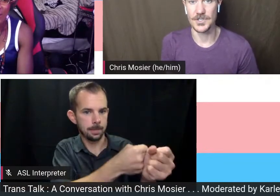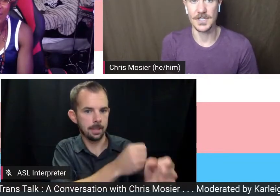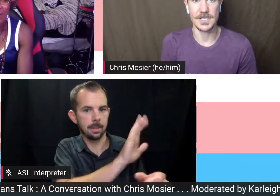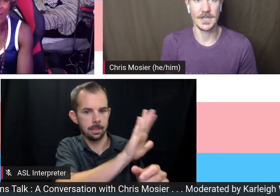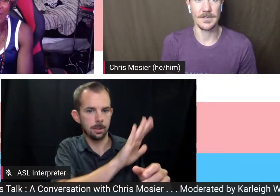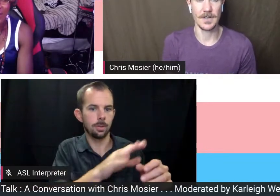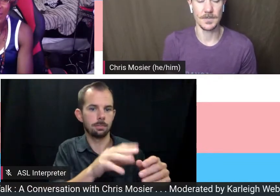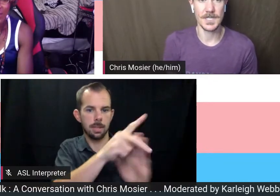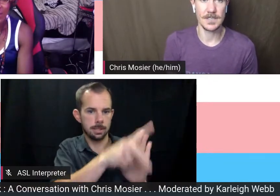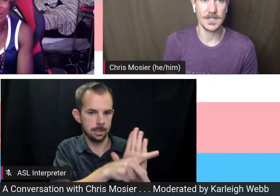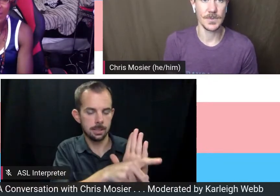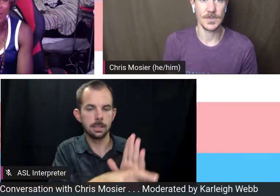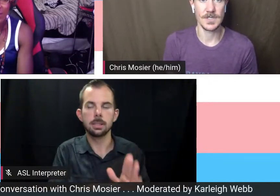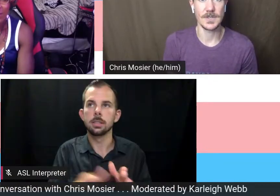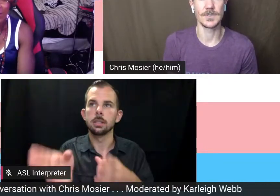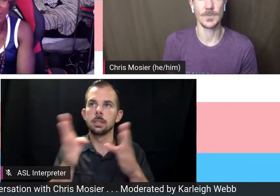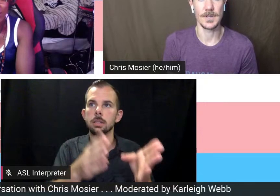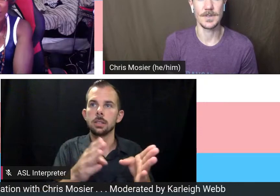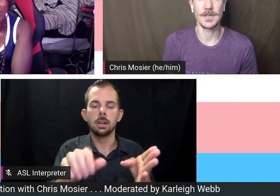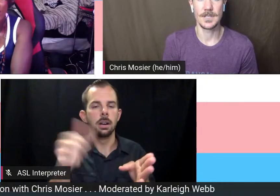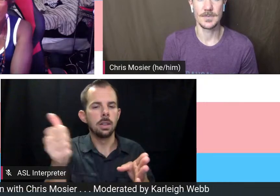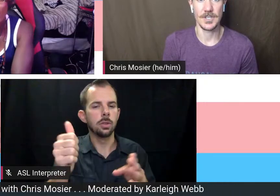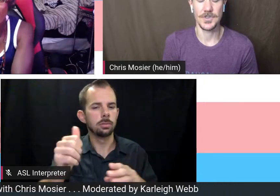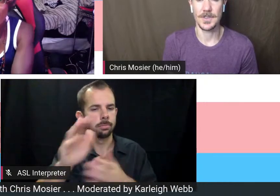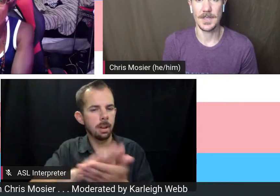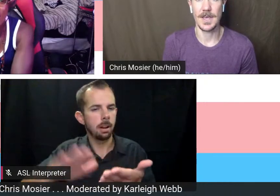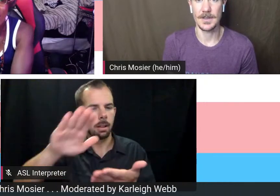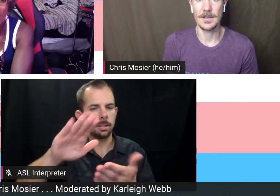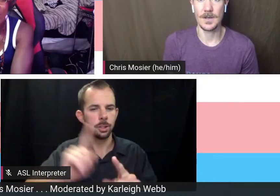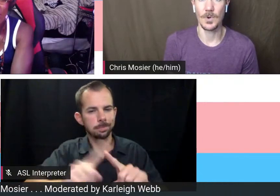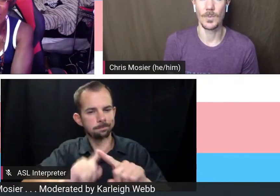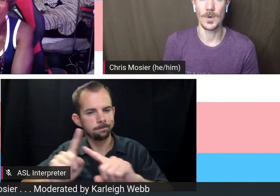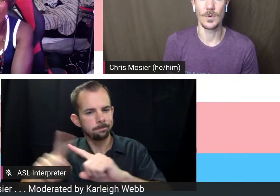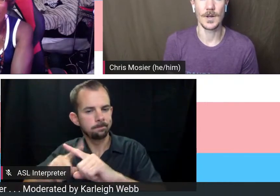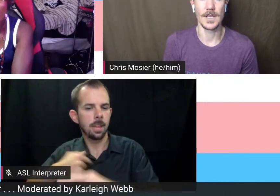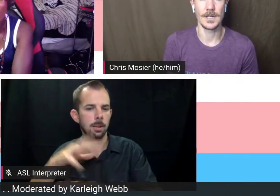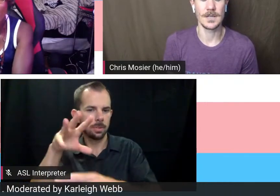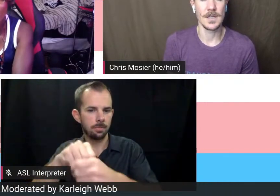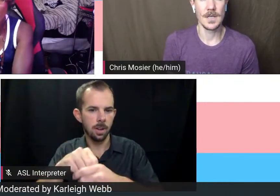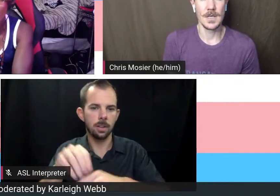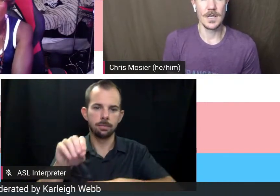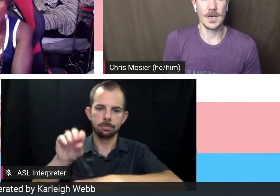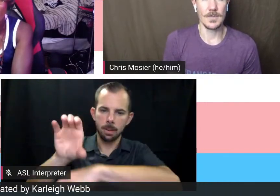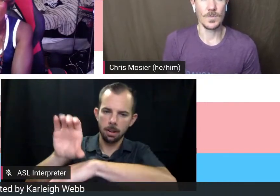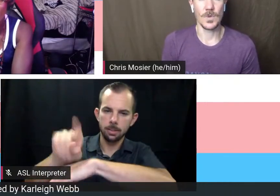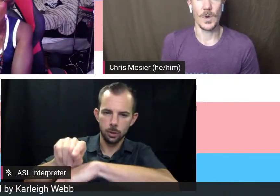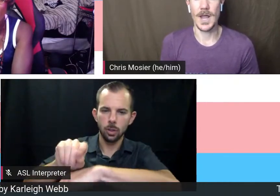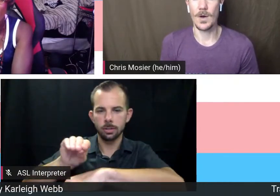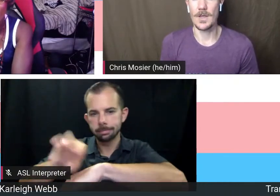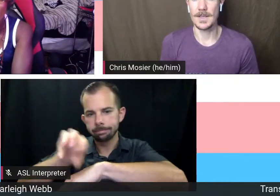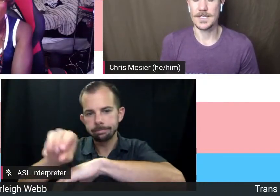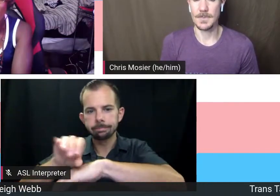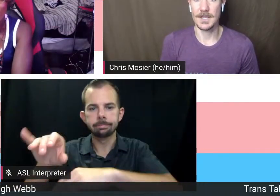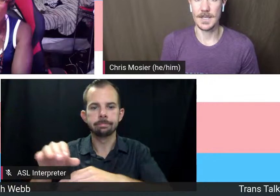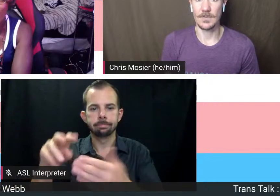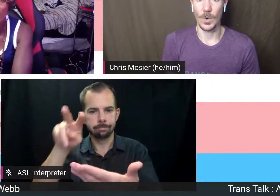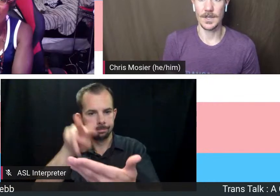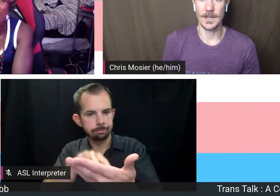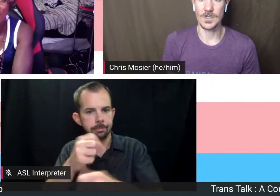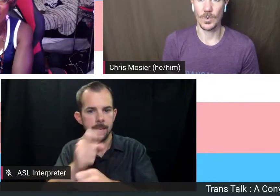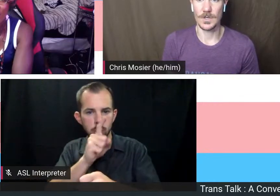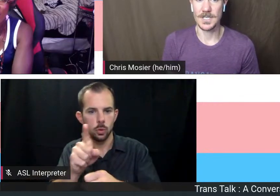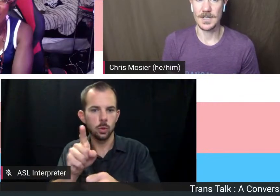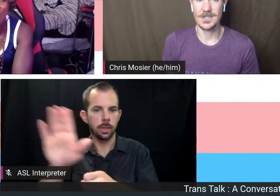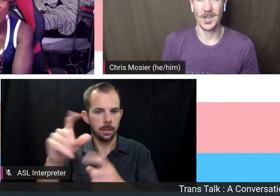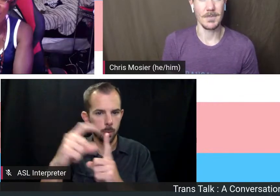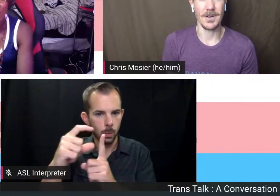of colleges that I've helped to consult with to make sure that they had appropriate wording. And, now I think it's a big thing of